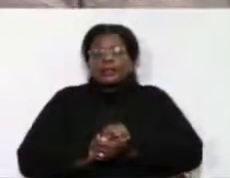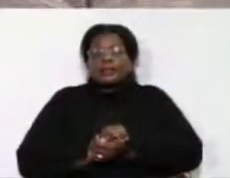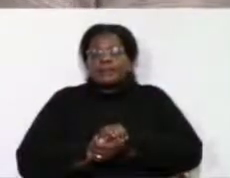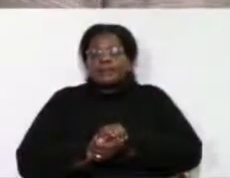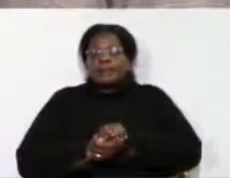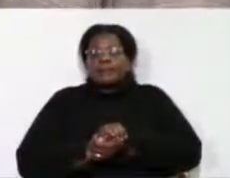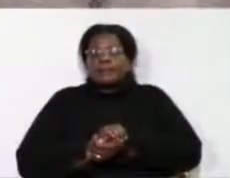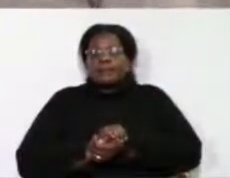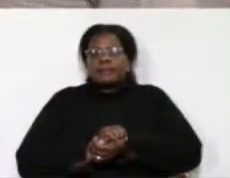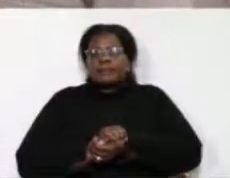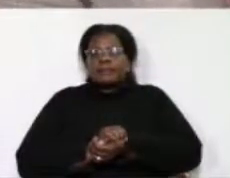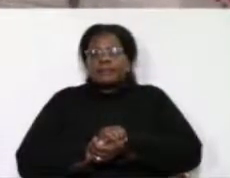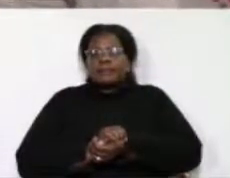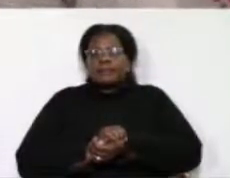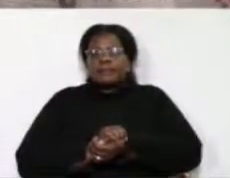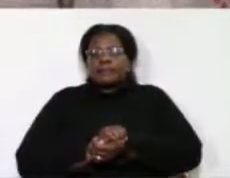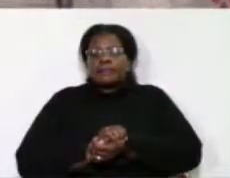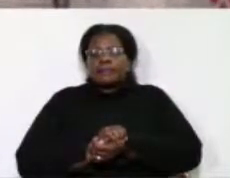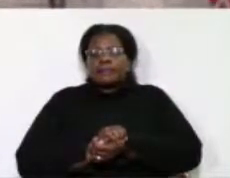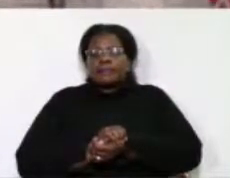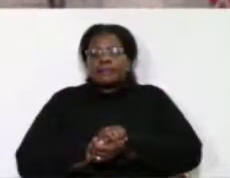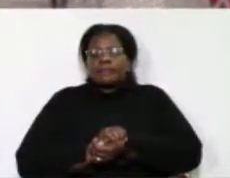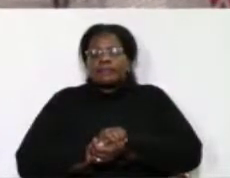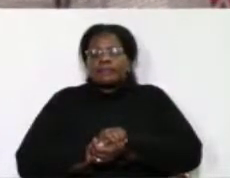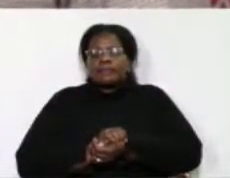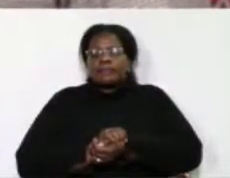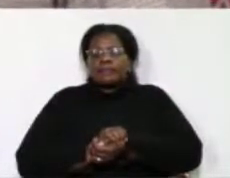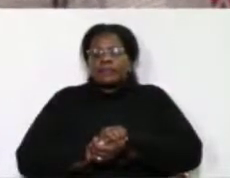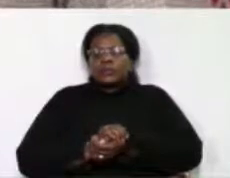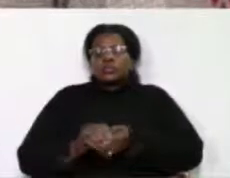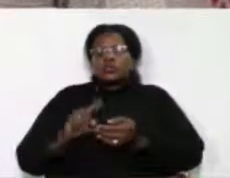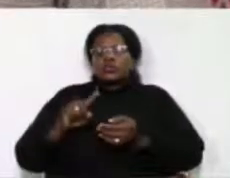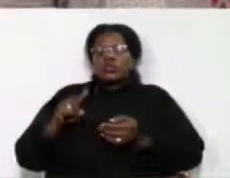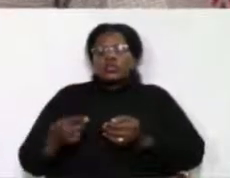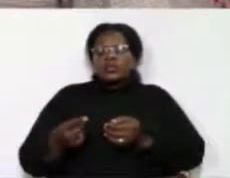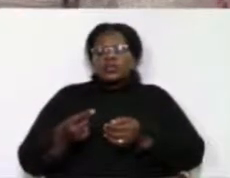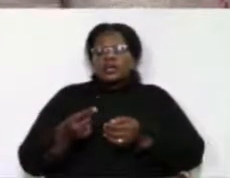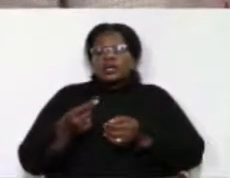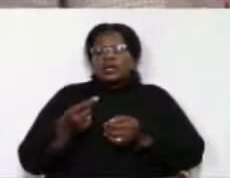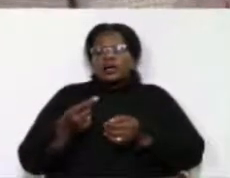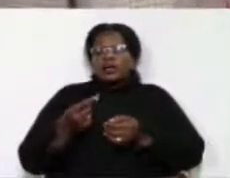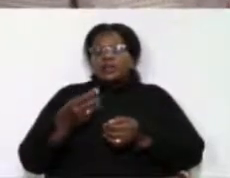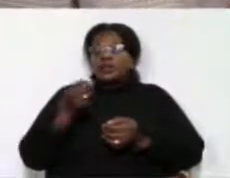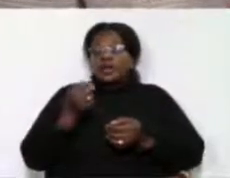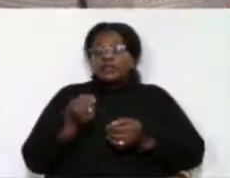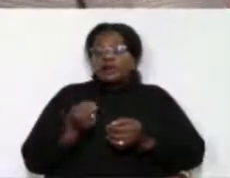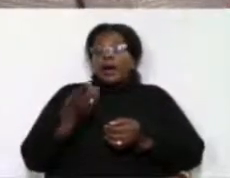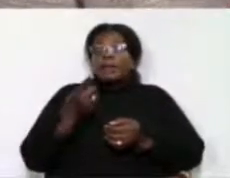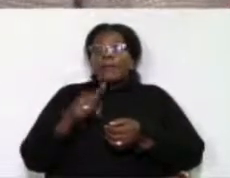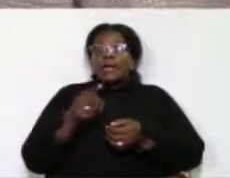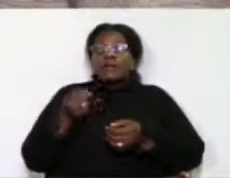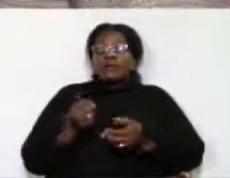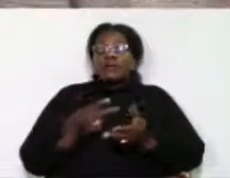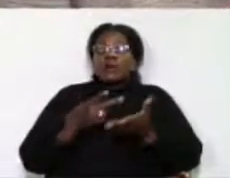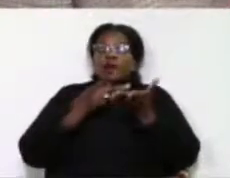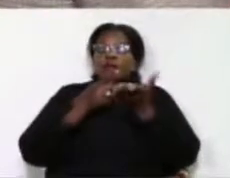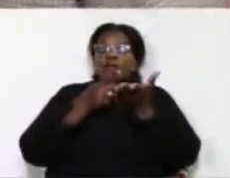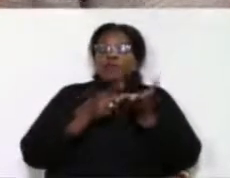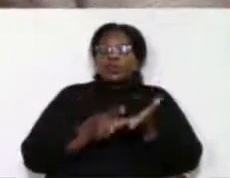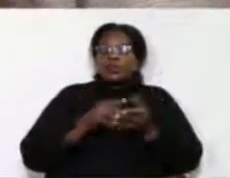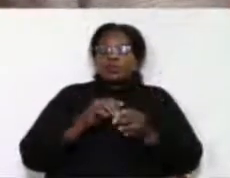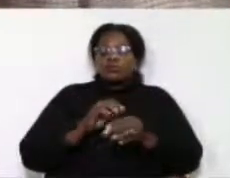amortization. All right. Amortization is an intangible asset that has a value. So you can't touch it, feel it, or sell it, but it's